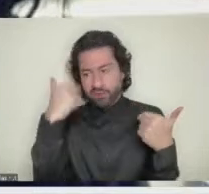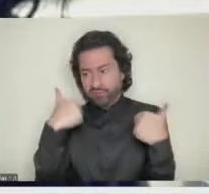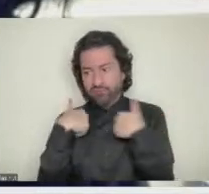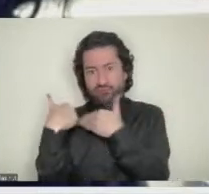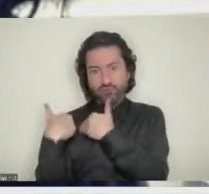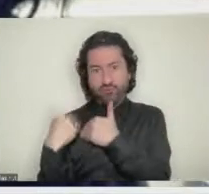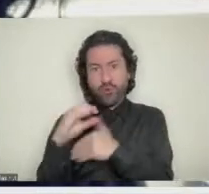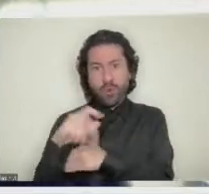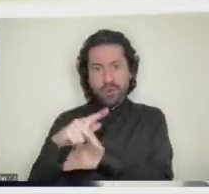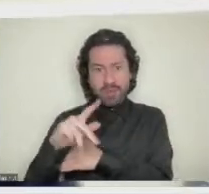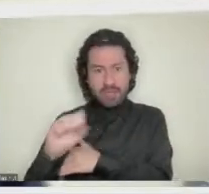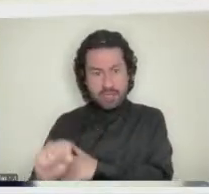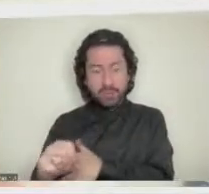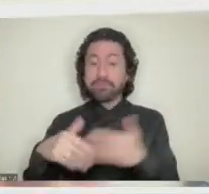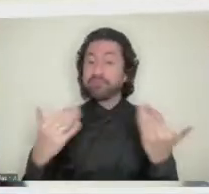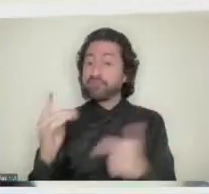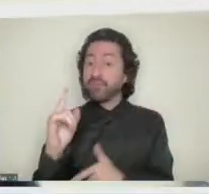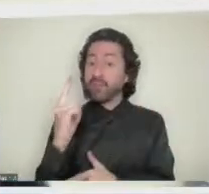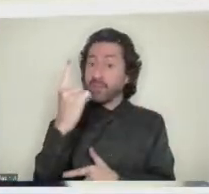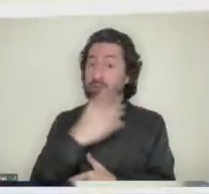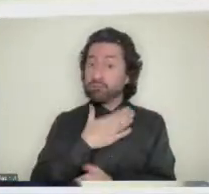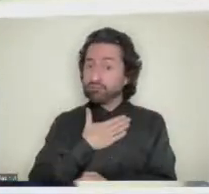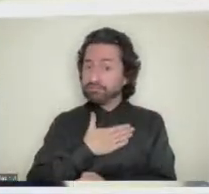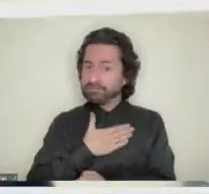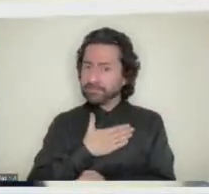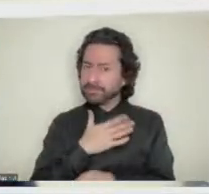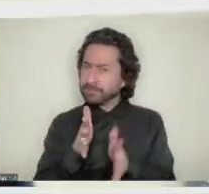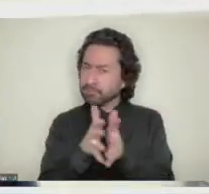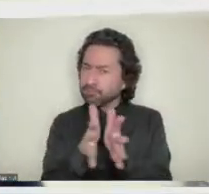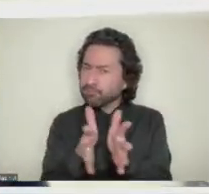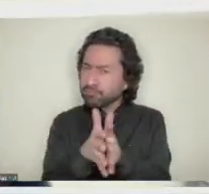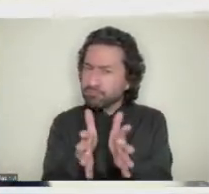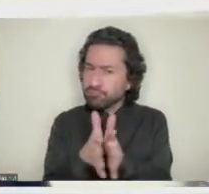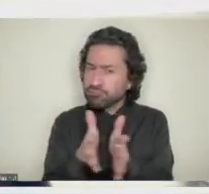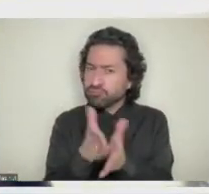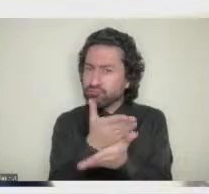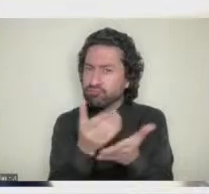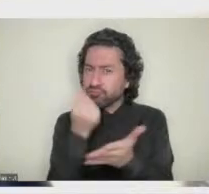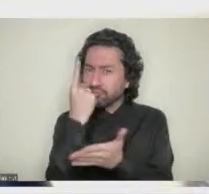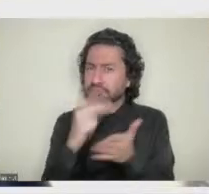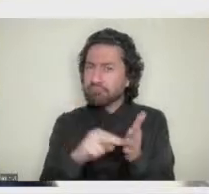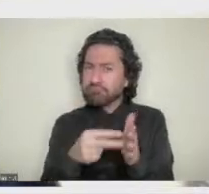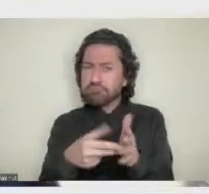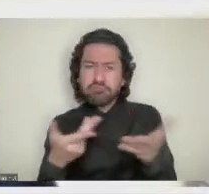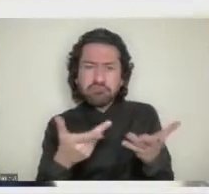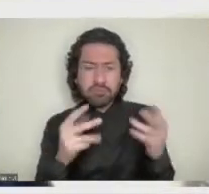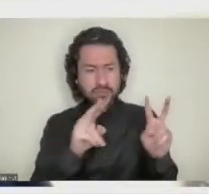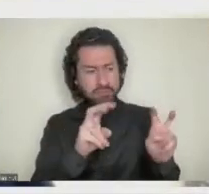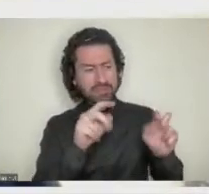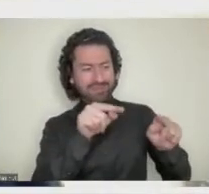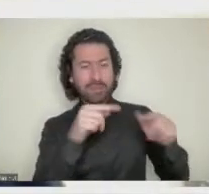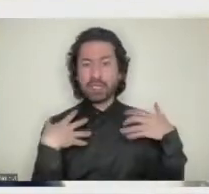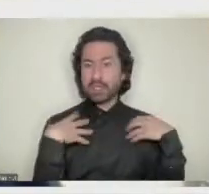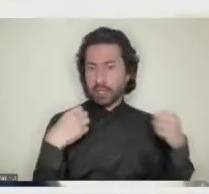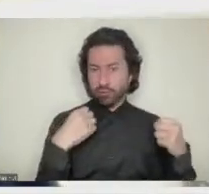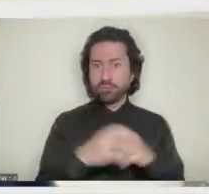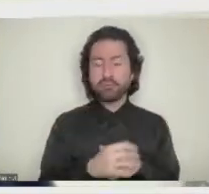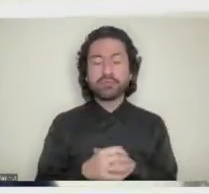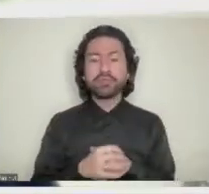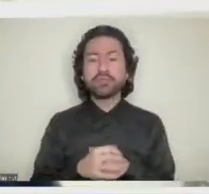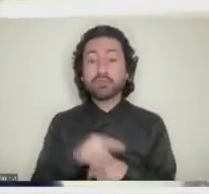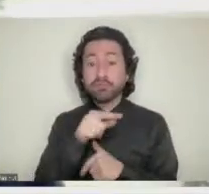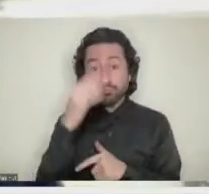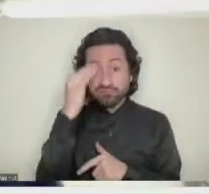we play. The first thing that I would like to highlight is, well, basically to talk about the scope and the significance of